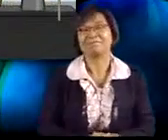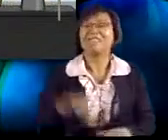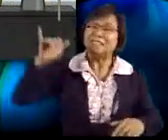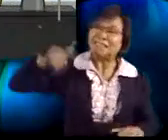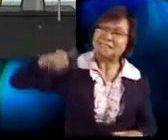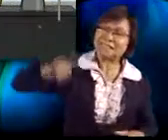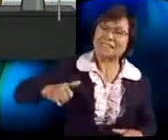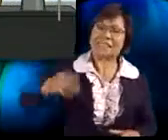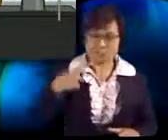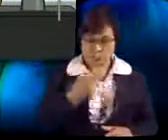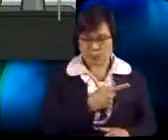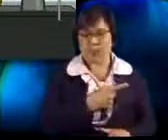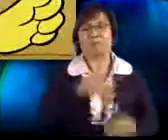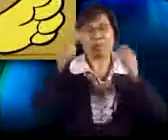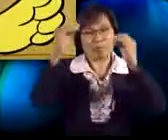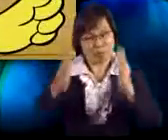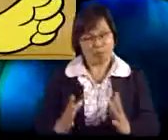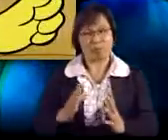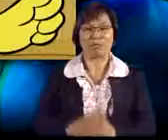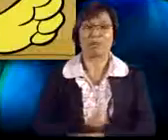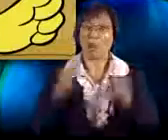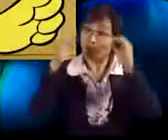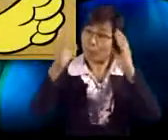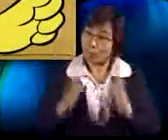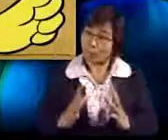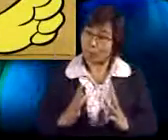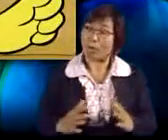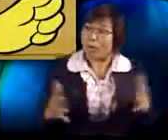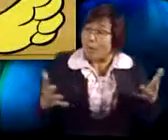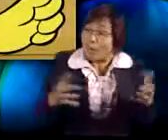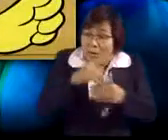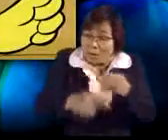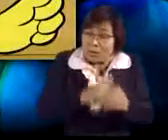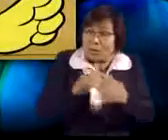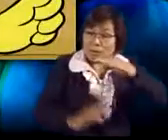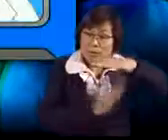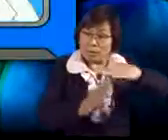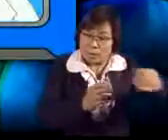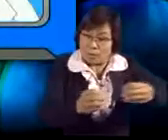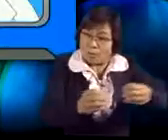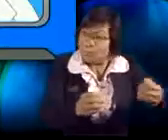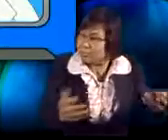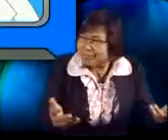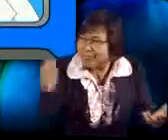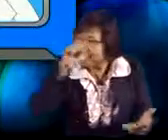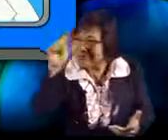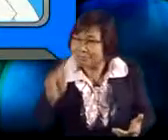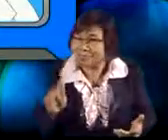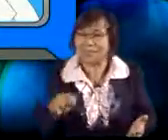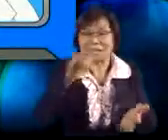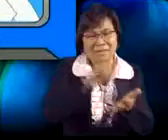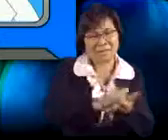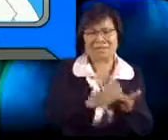Yes, we did, Prof. Prof, what about the basic operation?